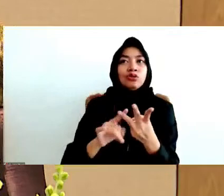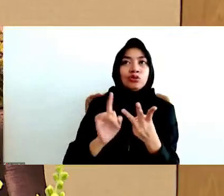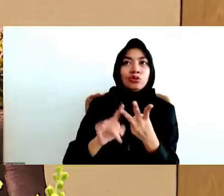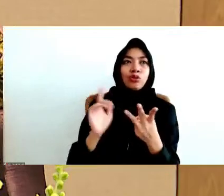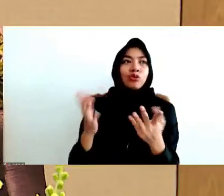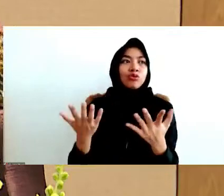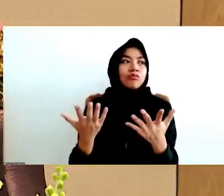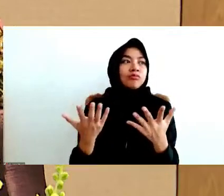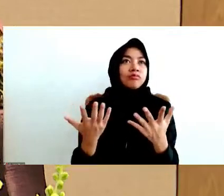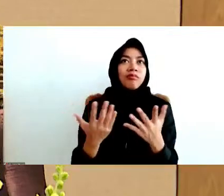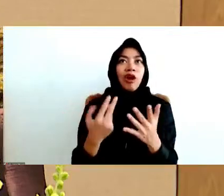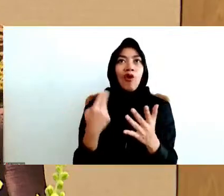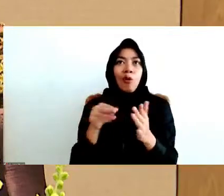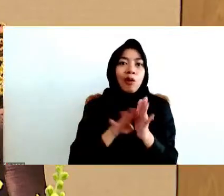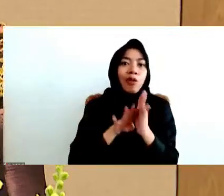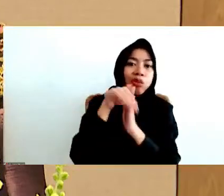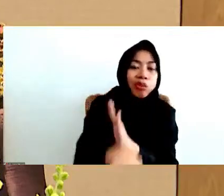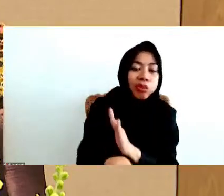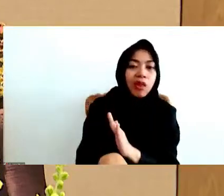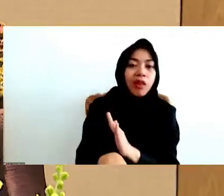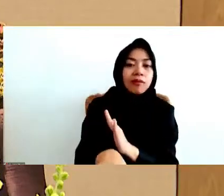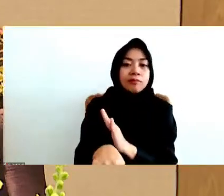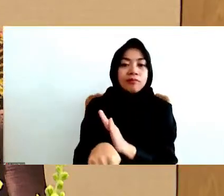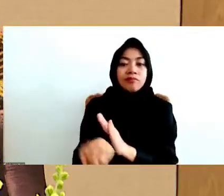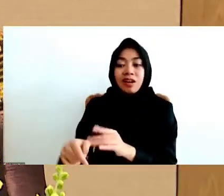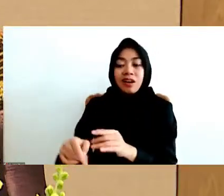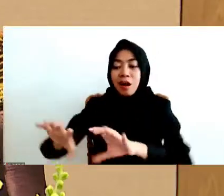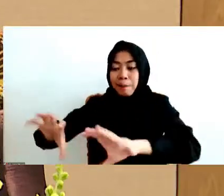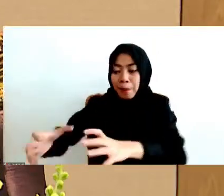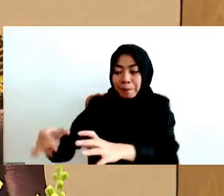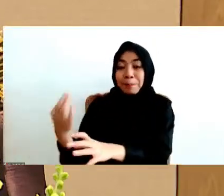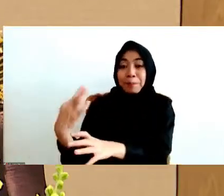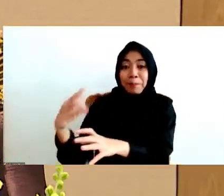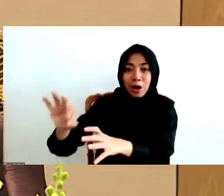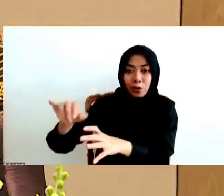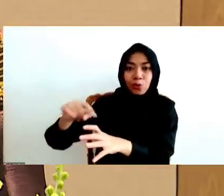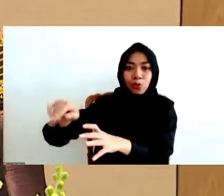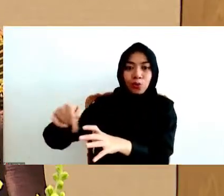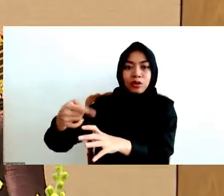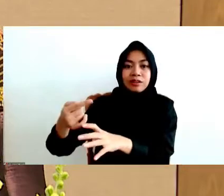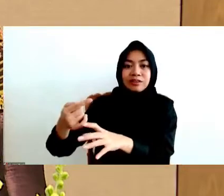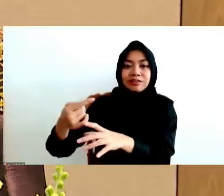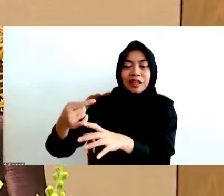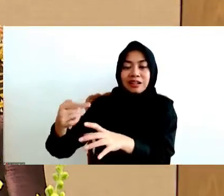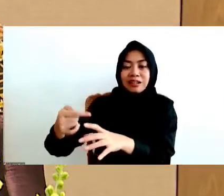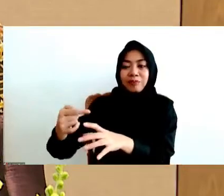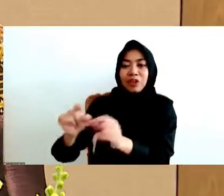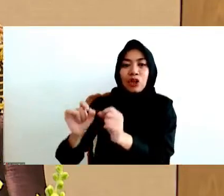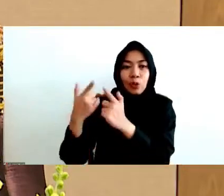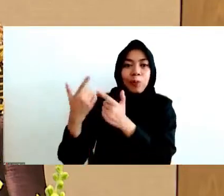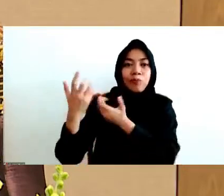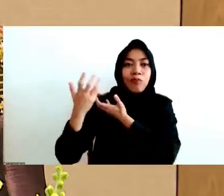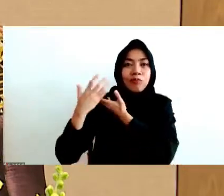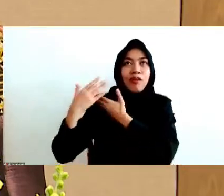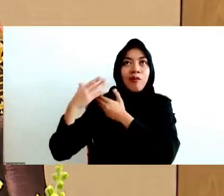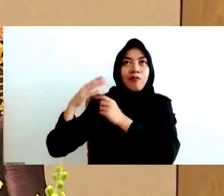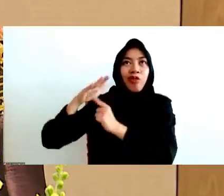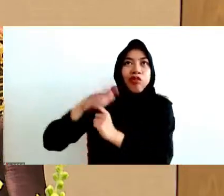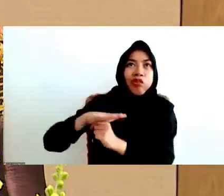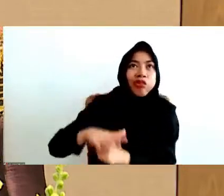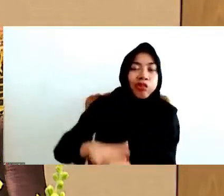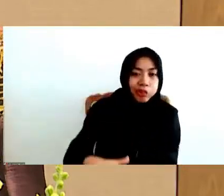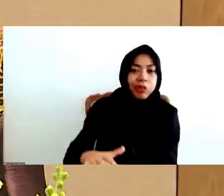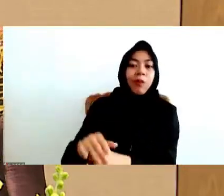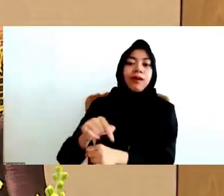that. So it like give the pressure to their livelihood. So government knows that the